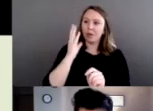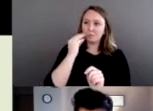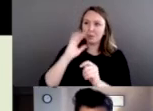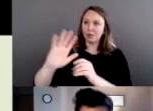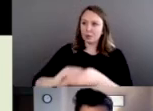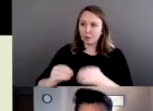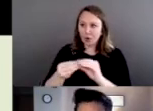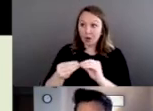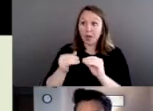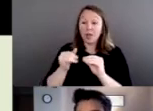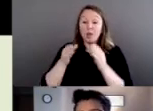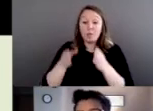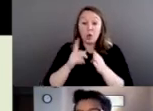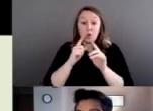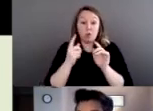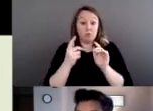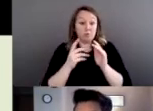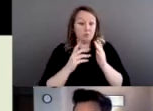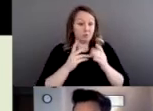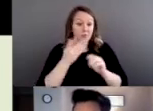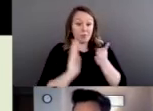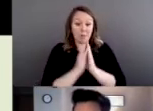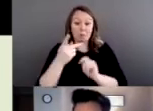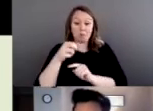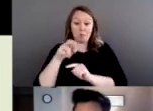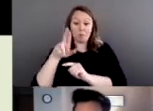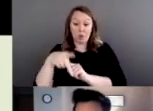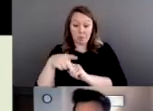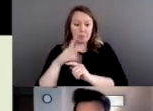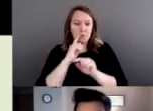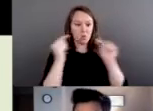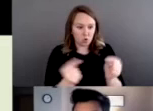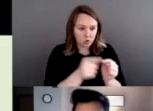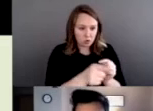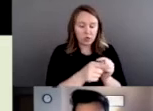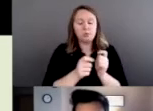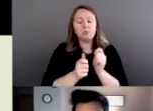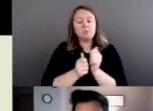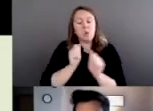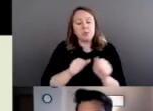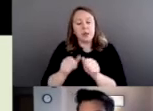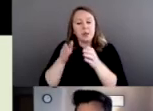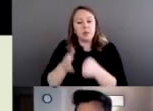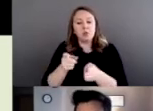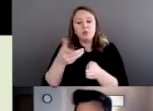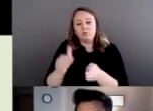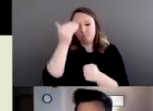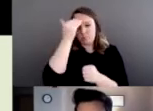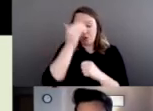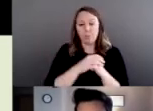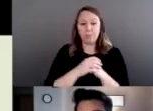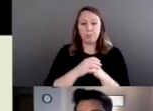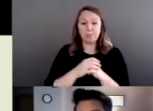know. Doesn't mean that it can't be a stranger, because it can. It's just,